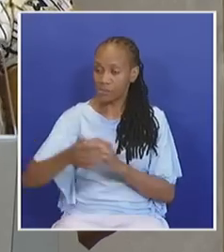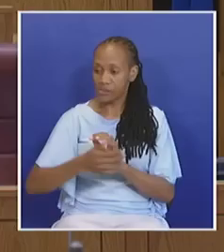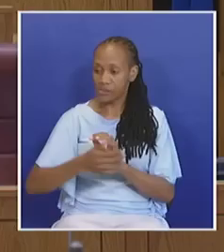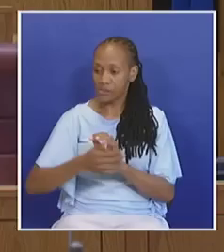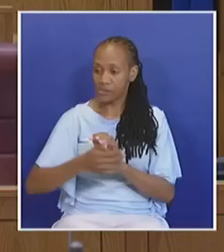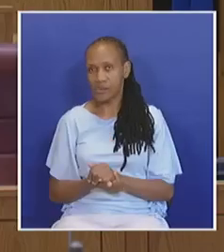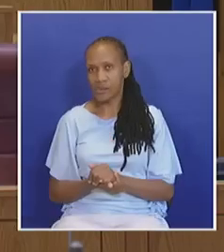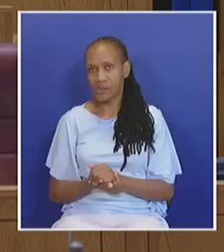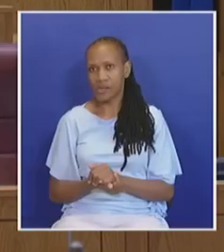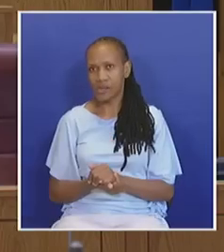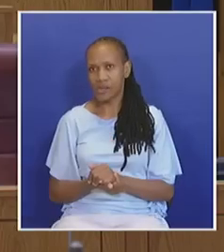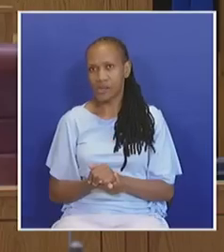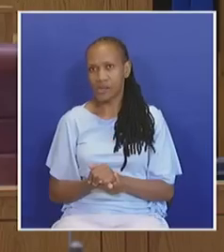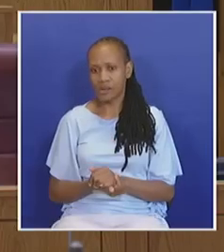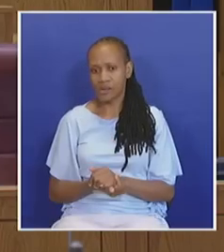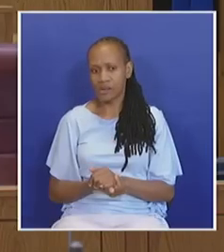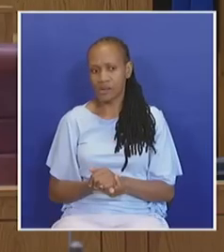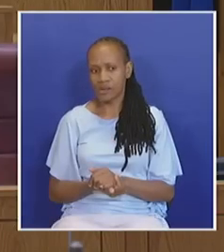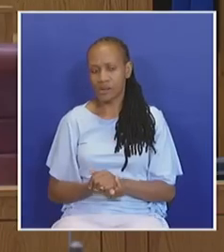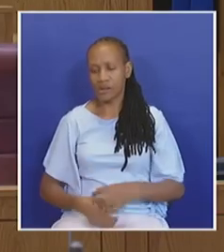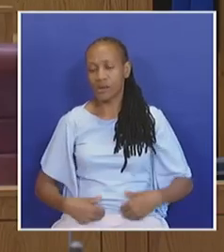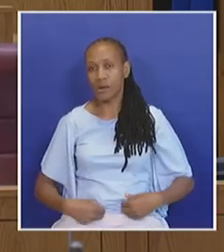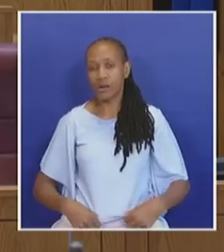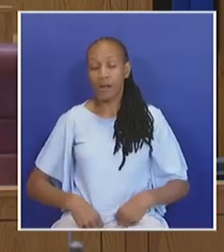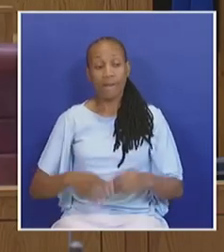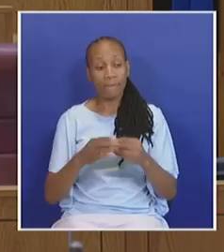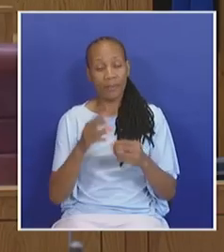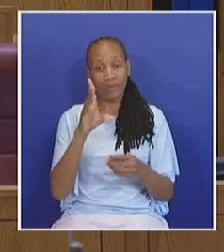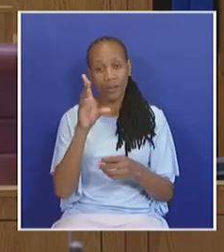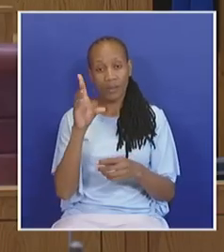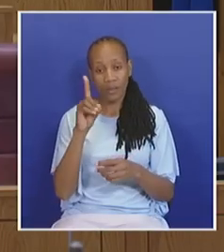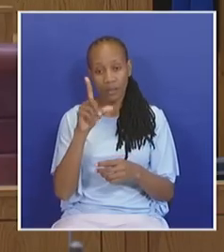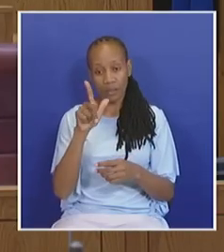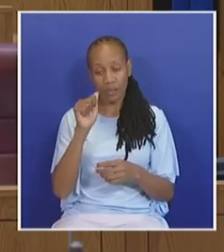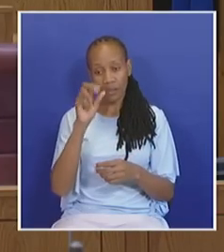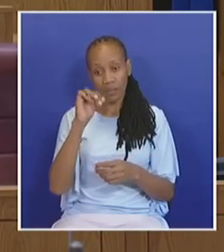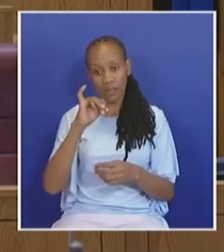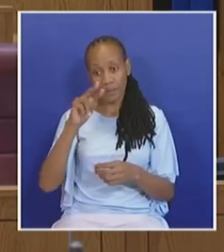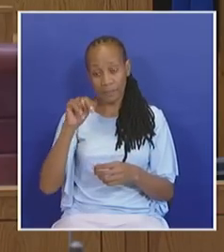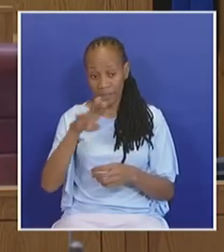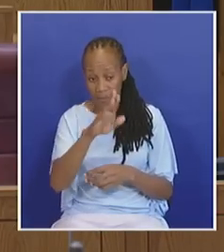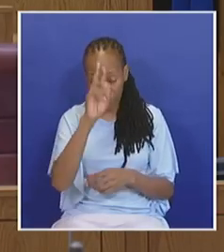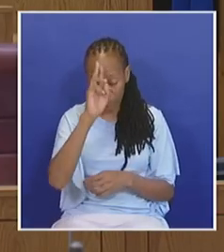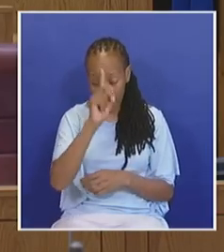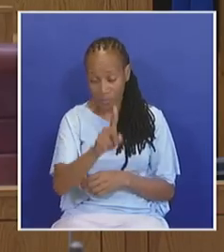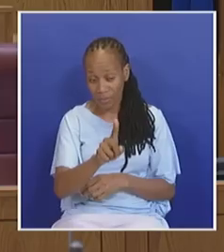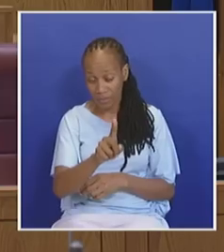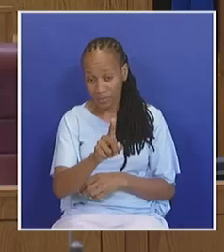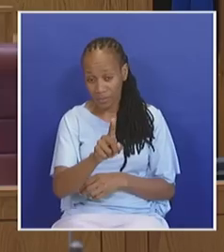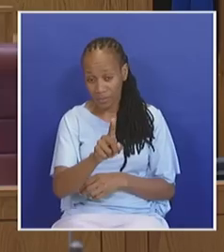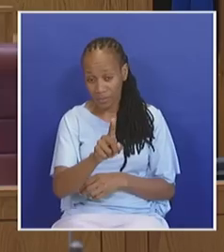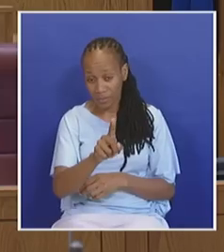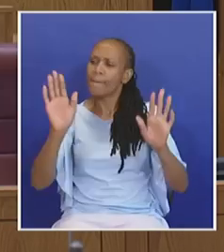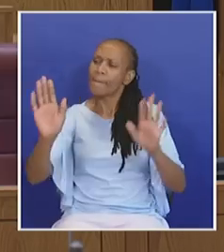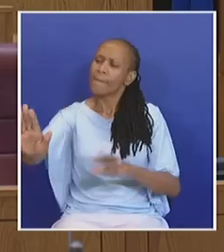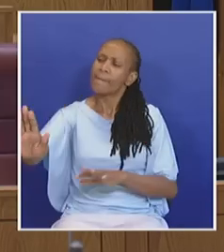Honorable Chairperson, we just want to remind Honorable Dlamini that, you are on a point of remind. It's raining now. Honorable